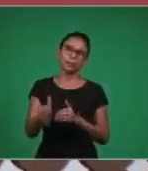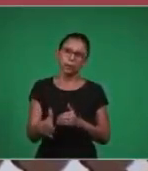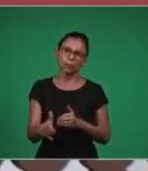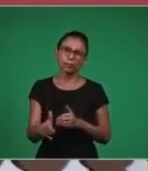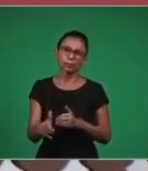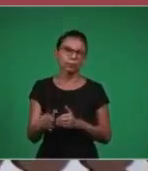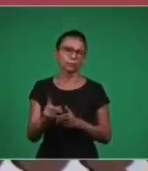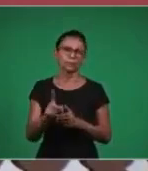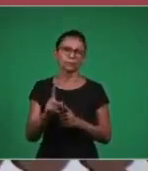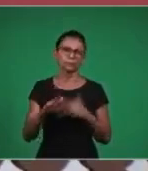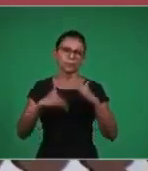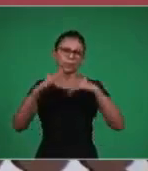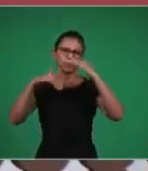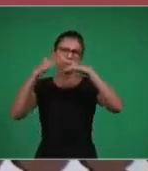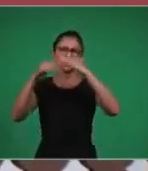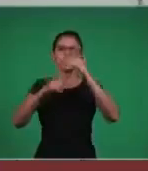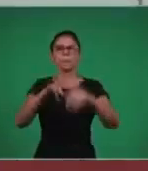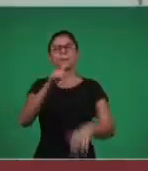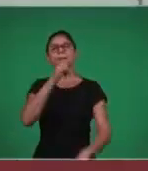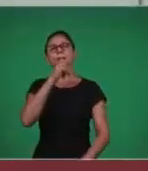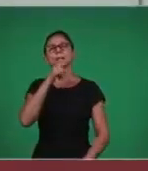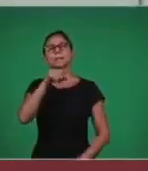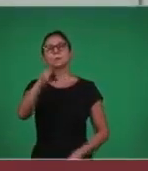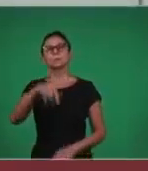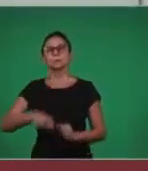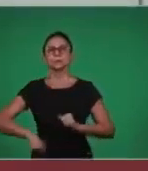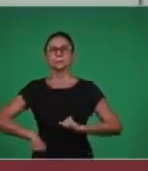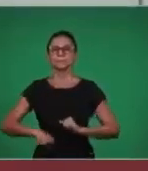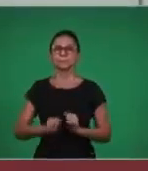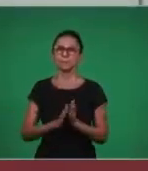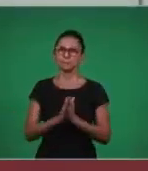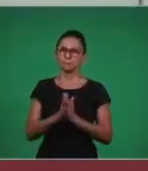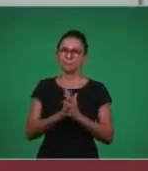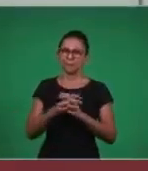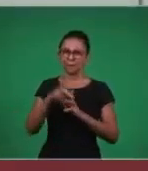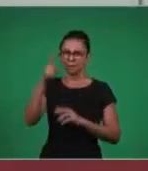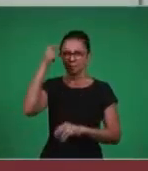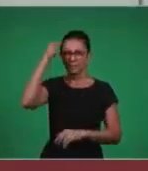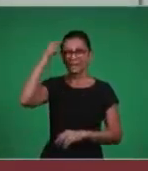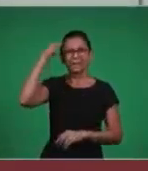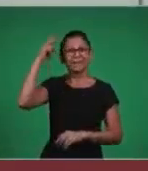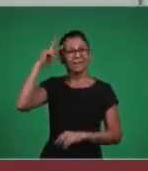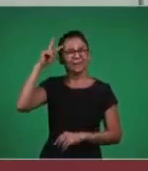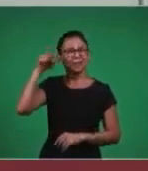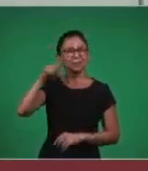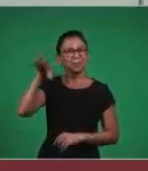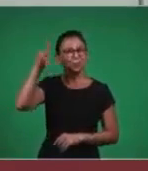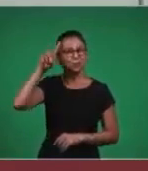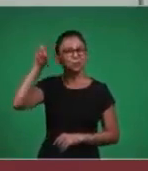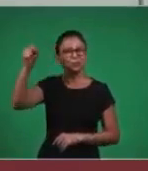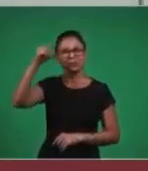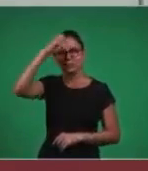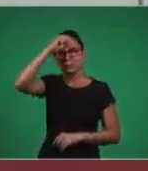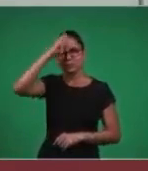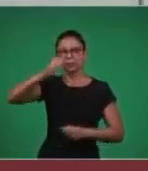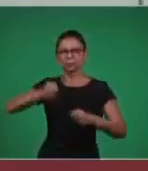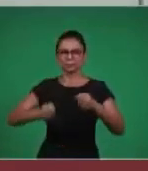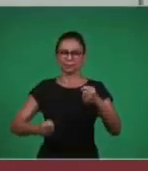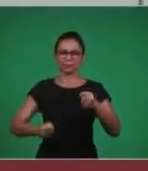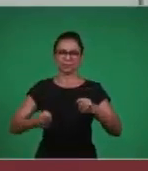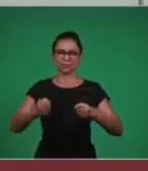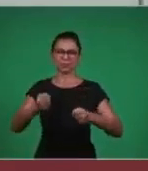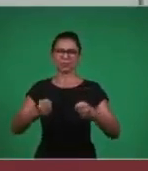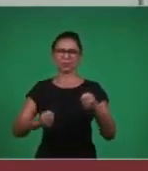developed. So when you are beginning to drive, let's remember the day in which you begin